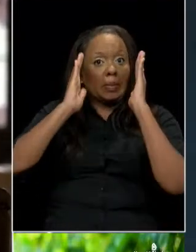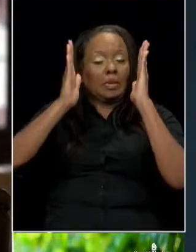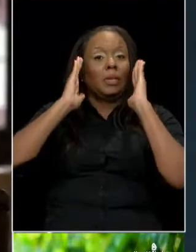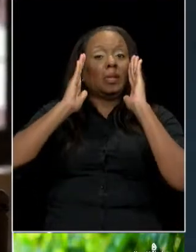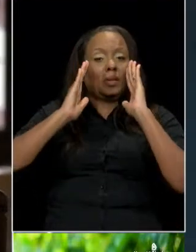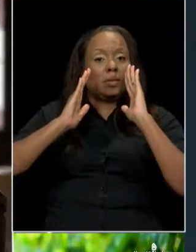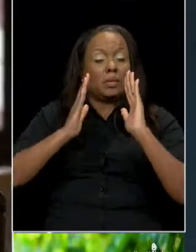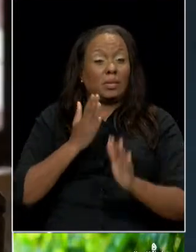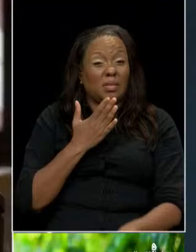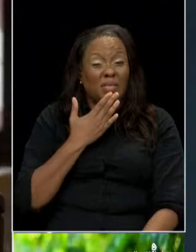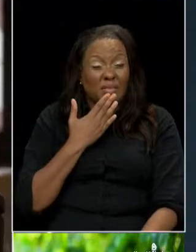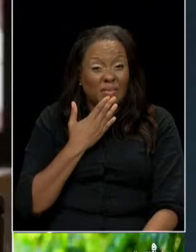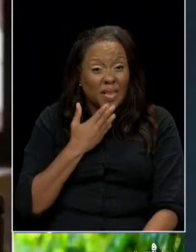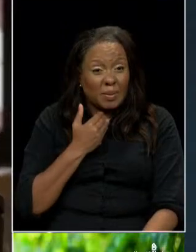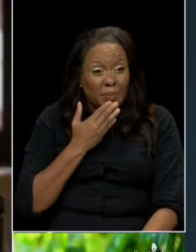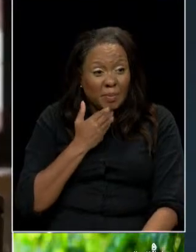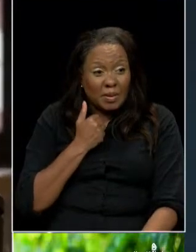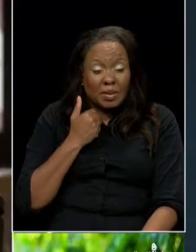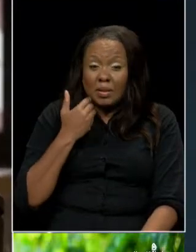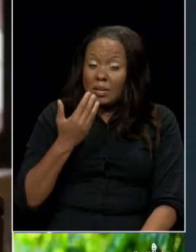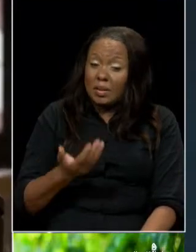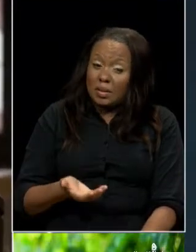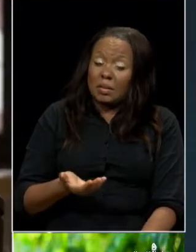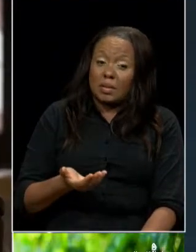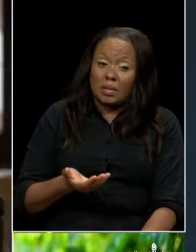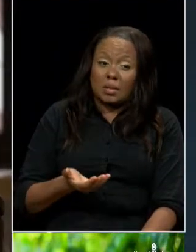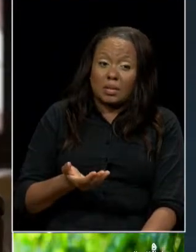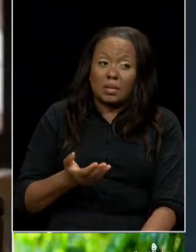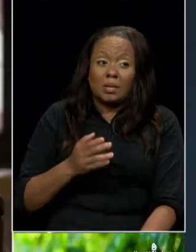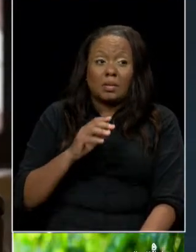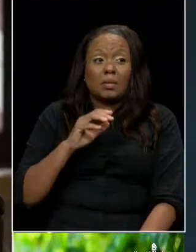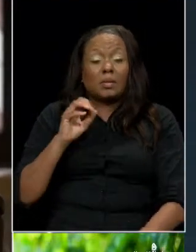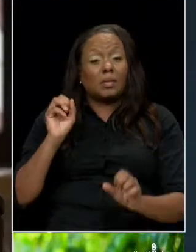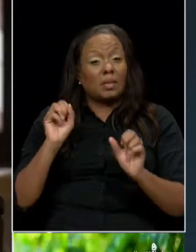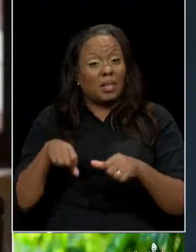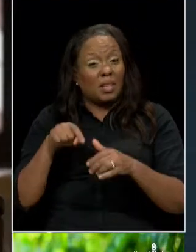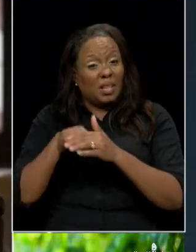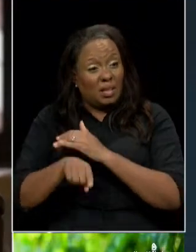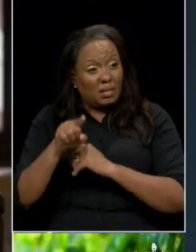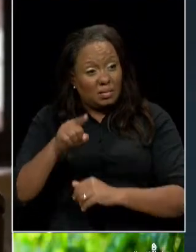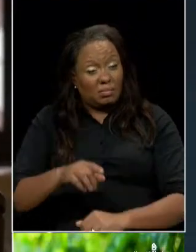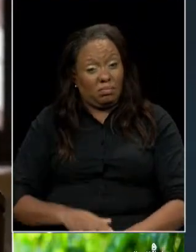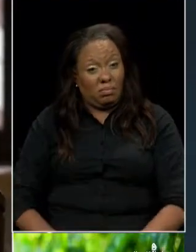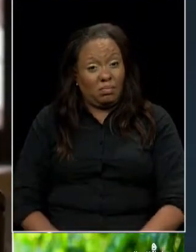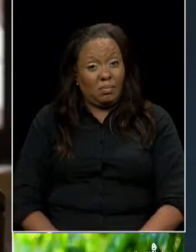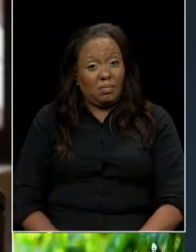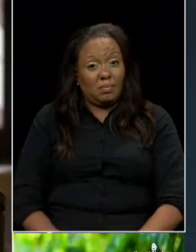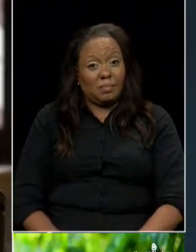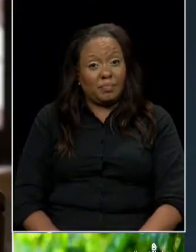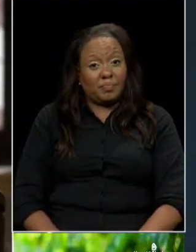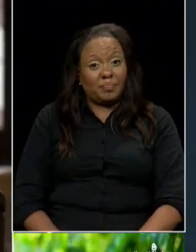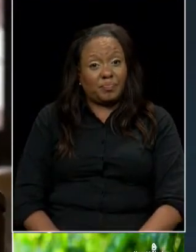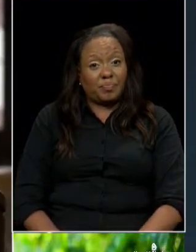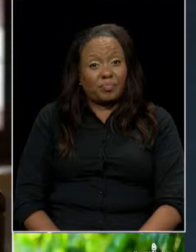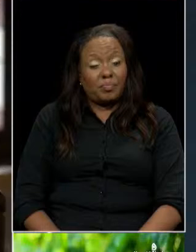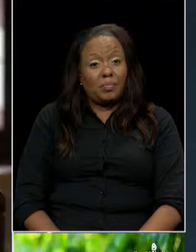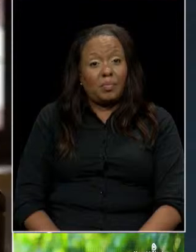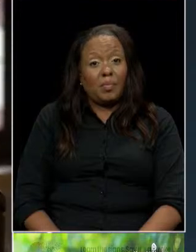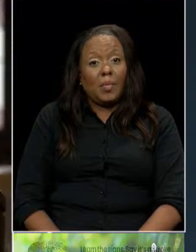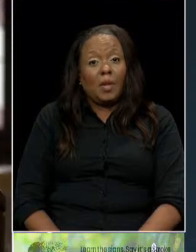those diseases. They call it one of the silent killers, but it's one of those things that can do things to cause your body